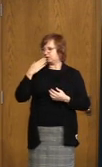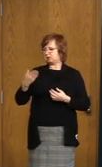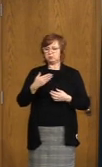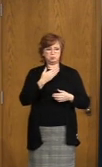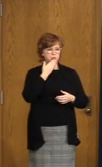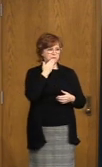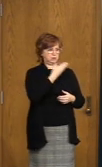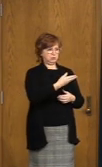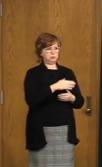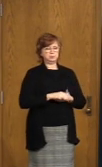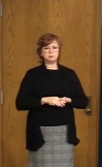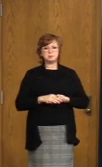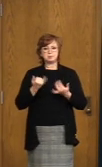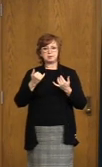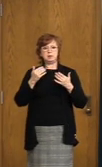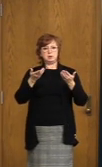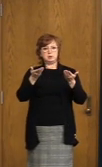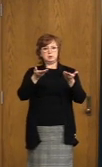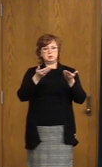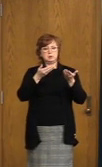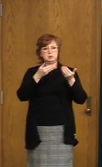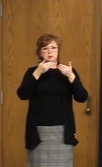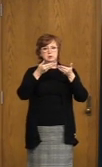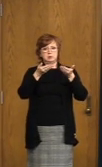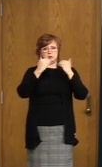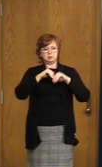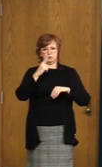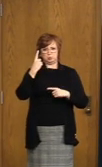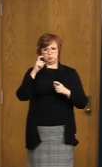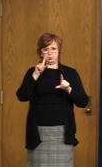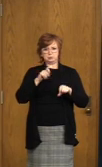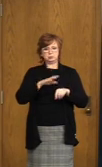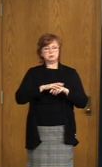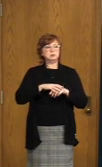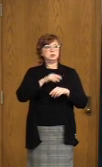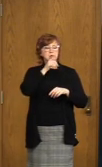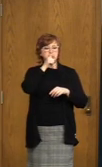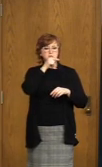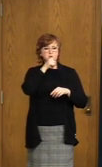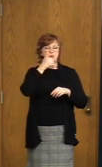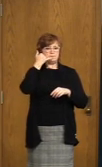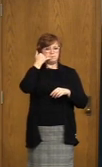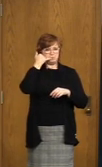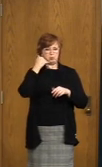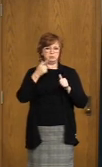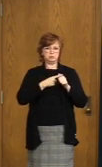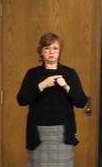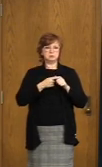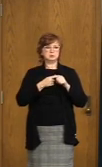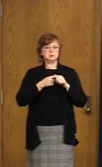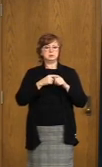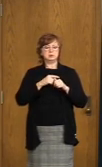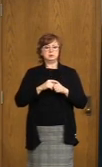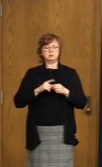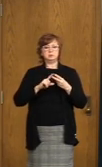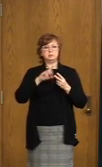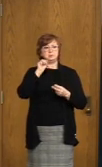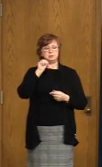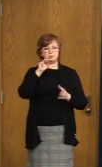Doctor. We will now take questions, and we'll start on the line. Operator? We have Murray Mandrick with the Leader